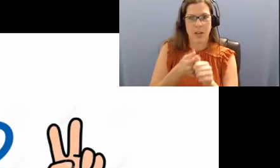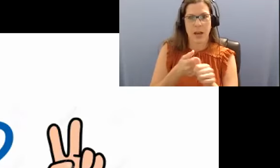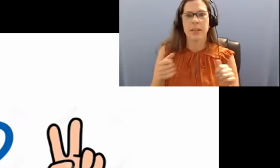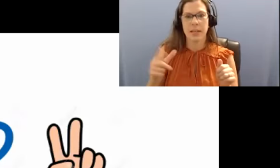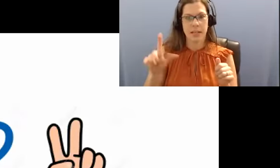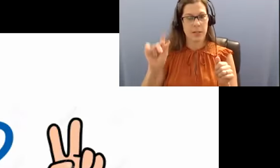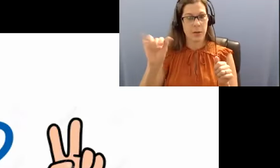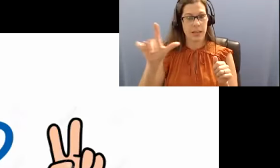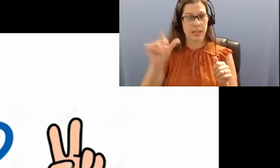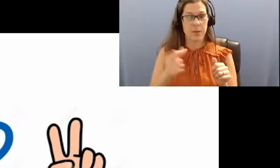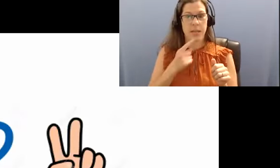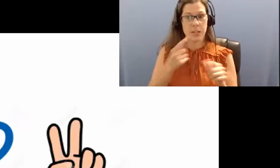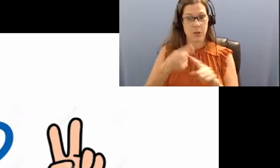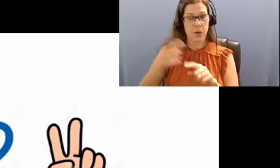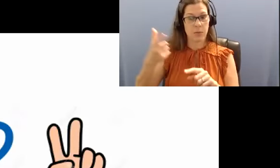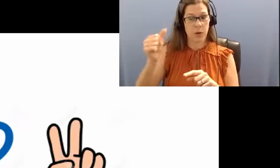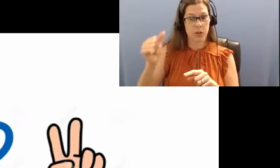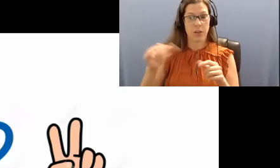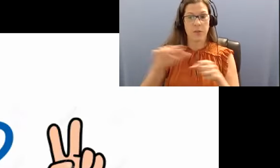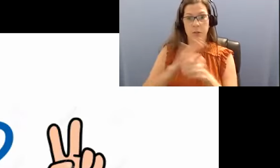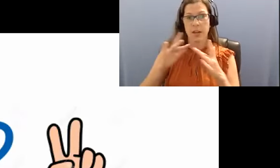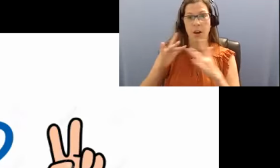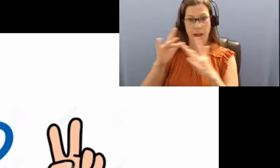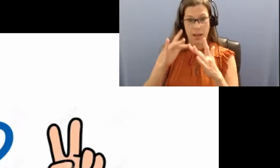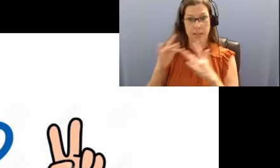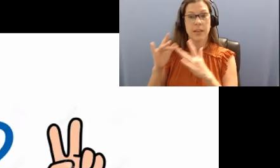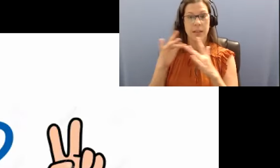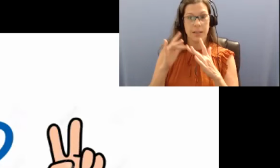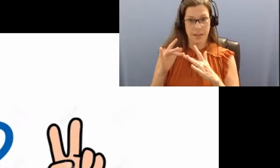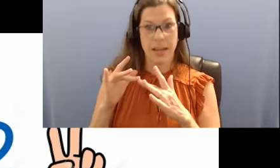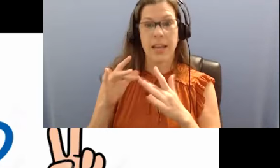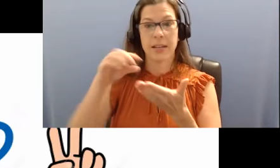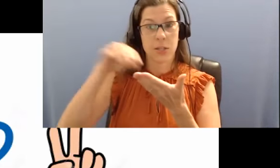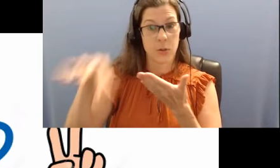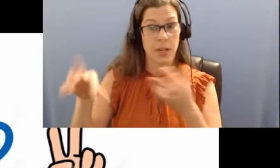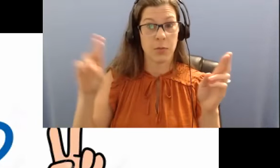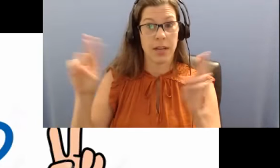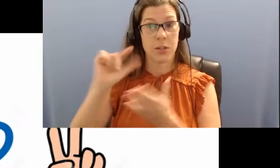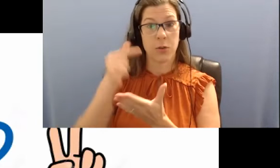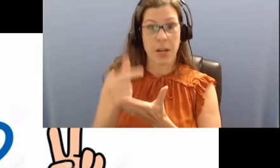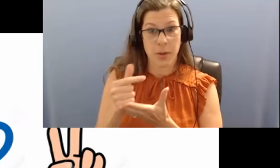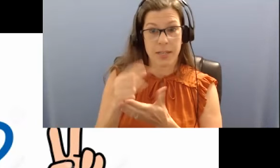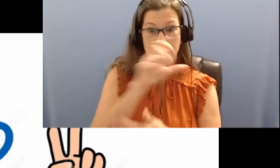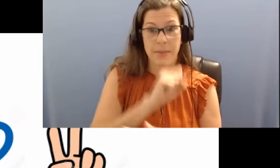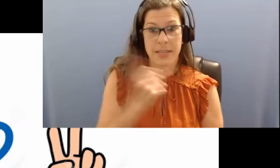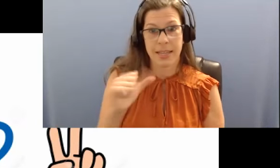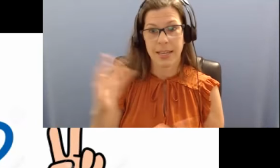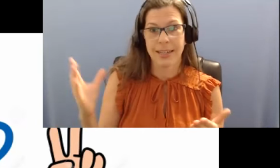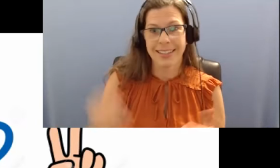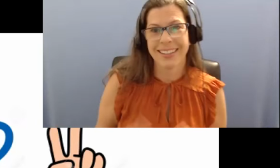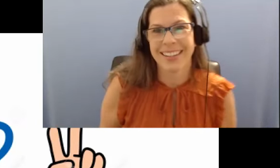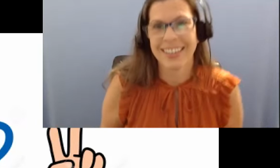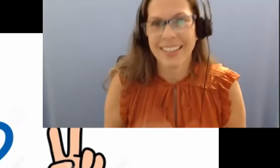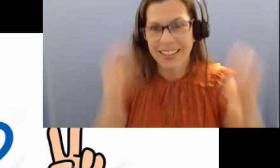to catch up. So Kayla, you said you're from Georgia, fully online, and a student ready to graduate. Did I miss